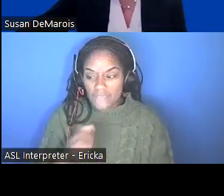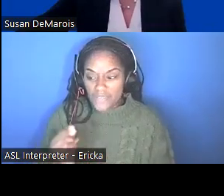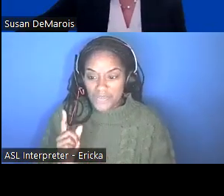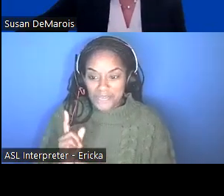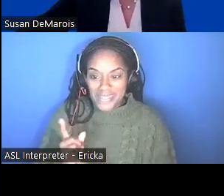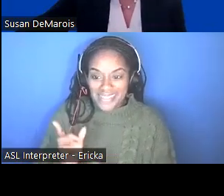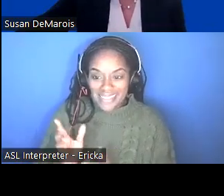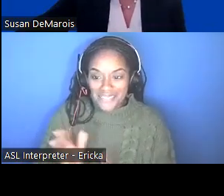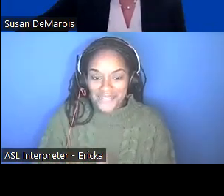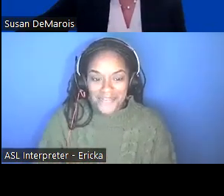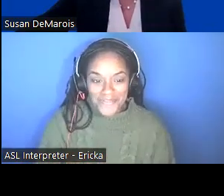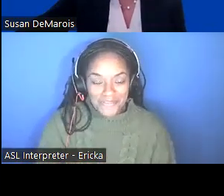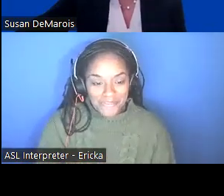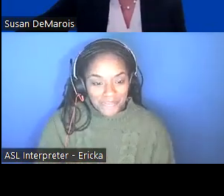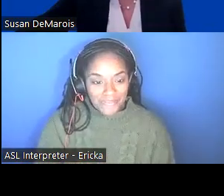spare?